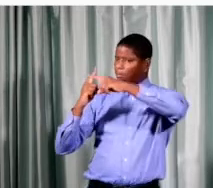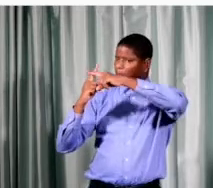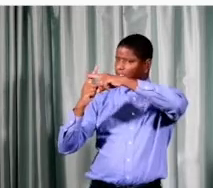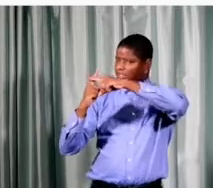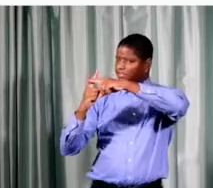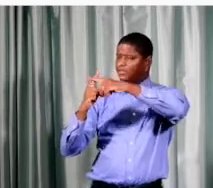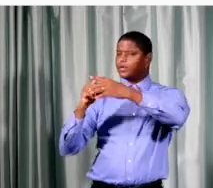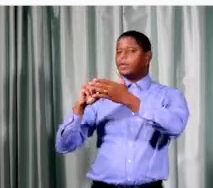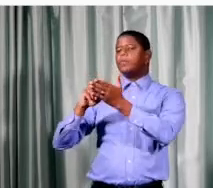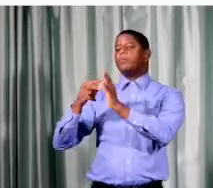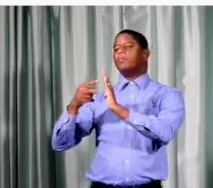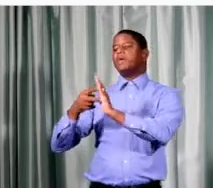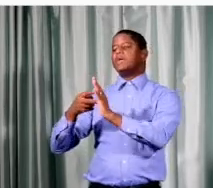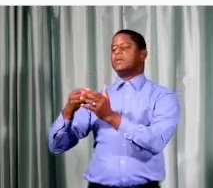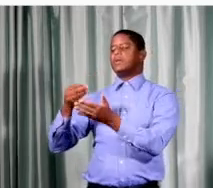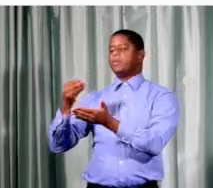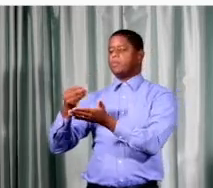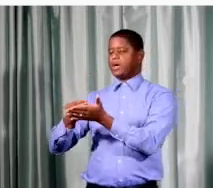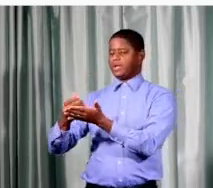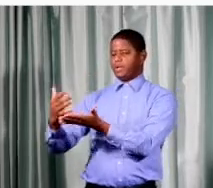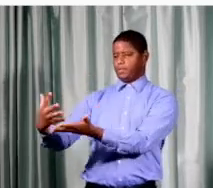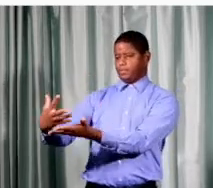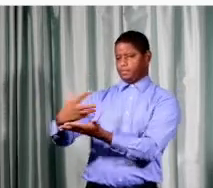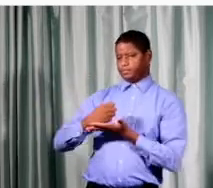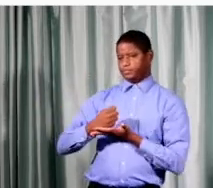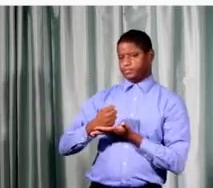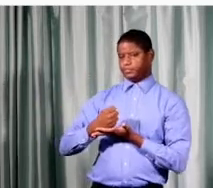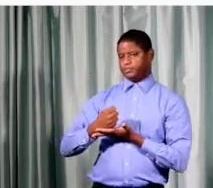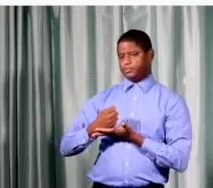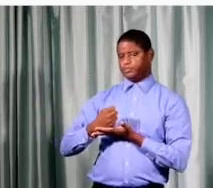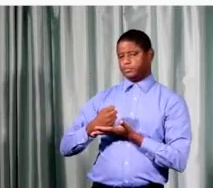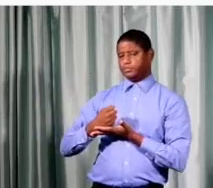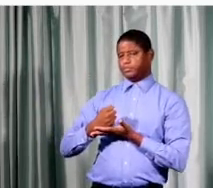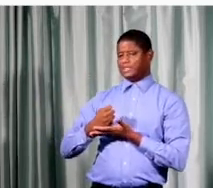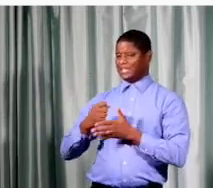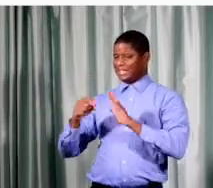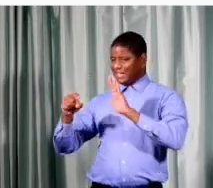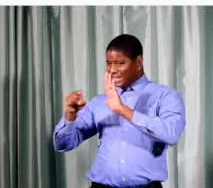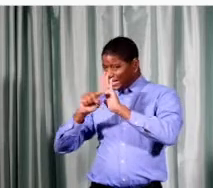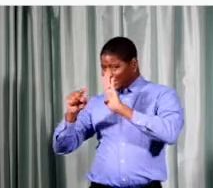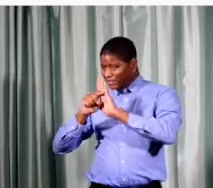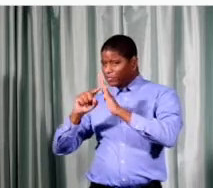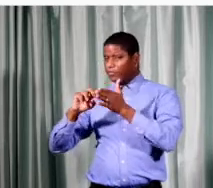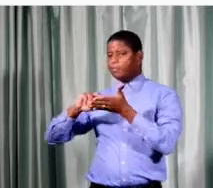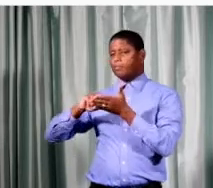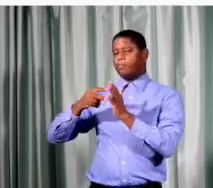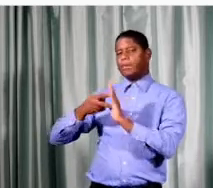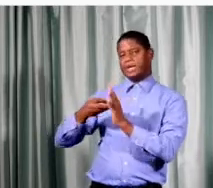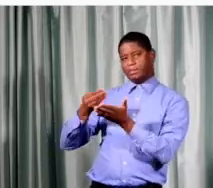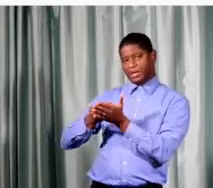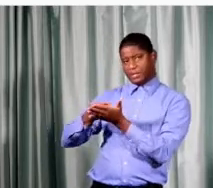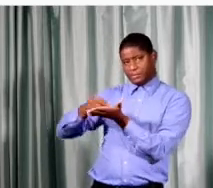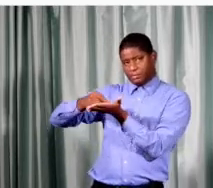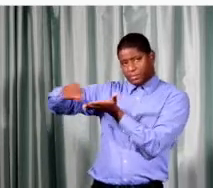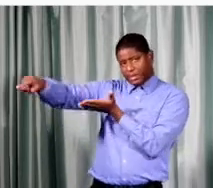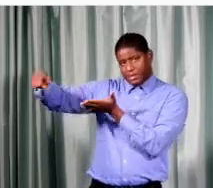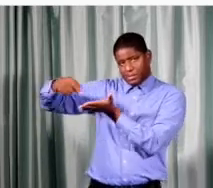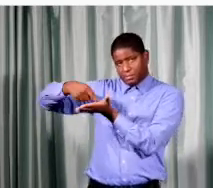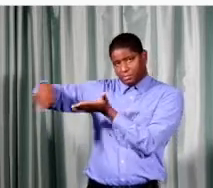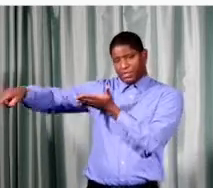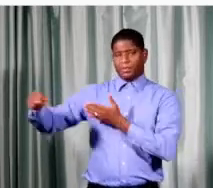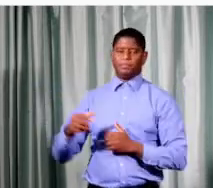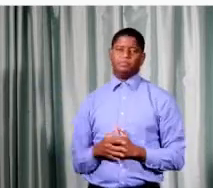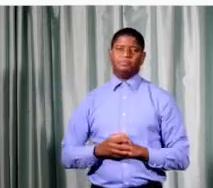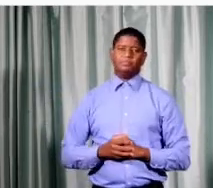simple. So I could look at this and see that I